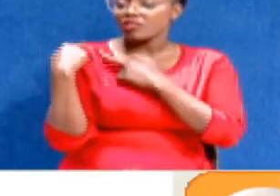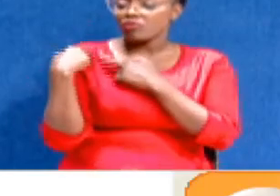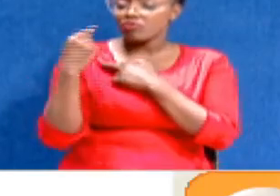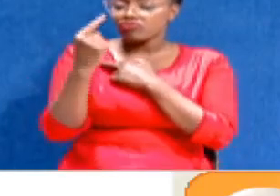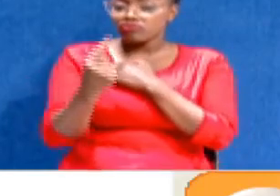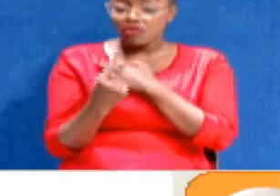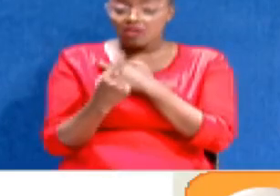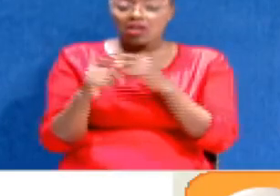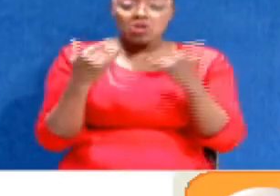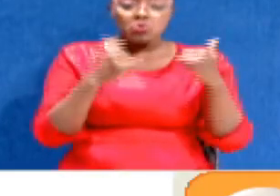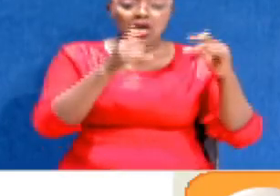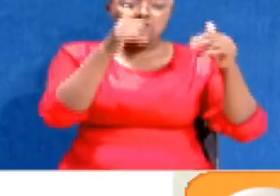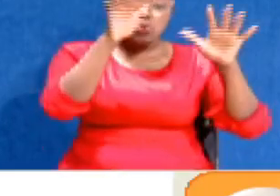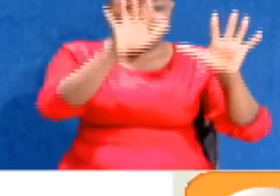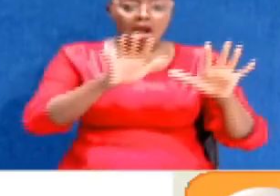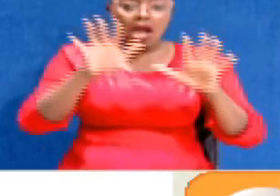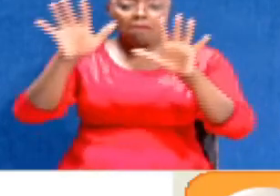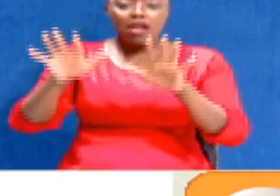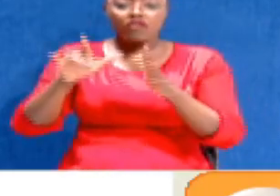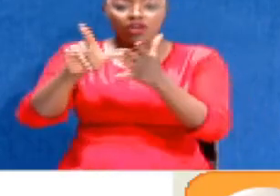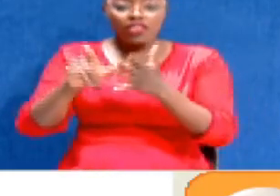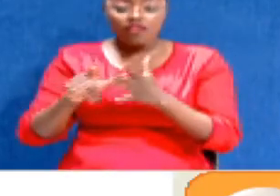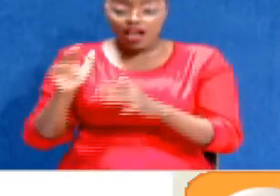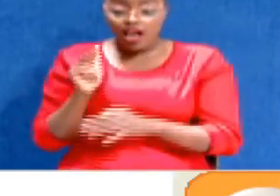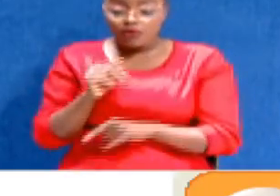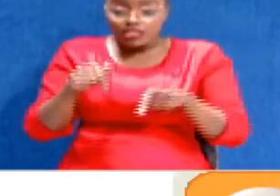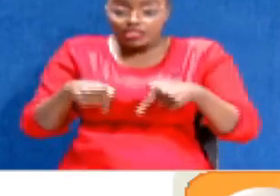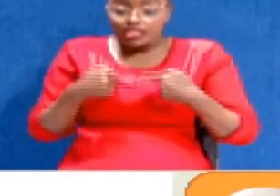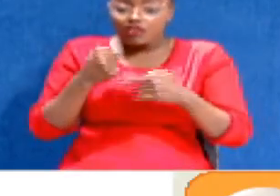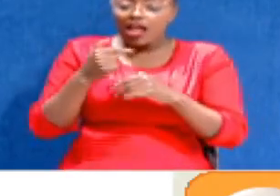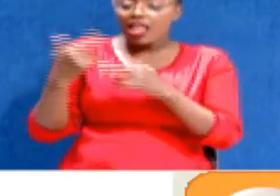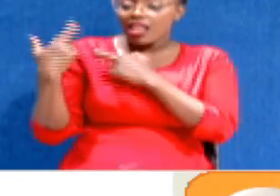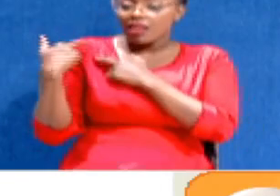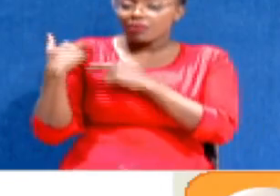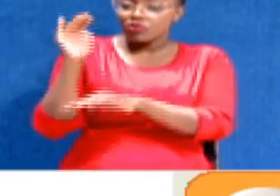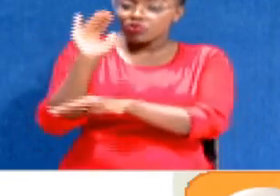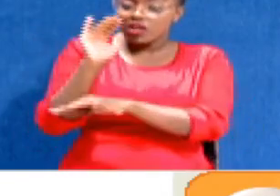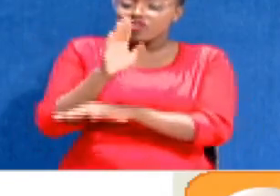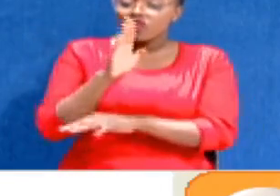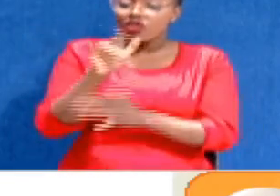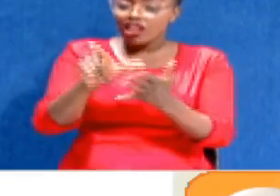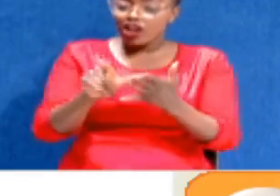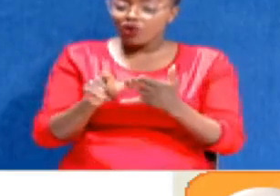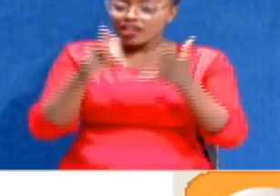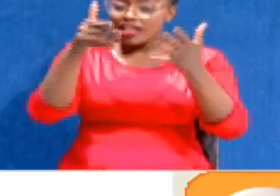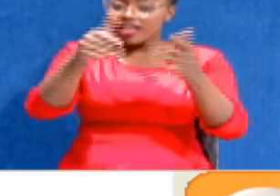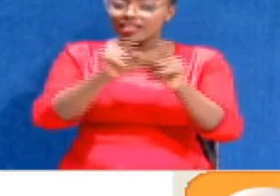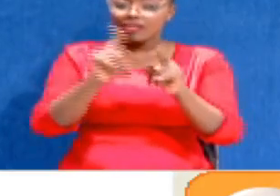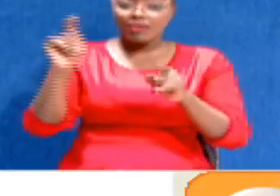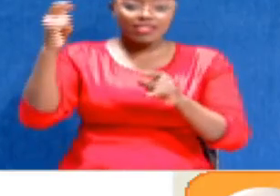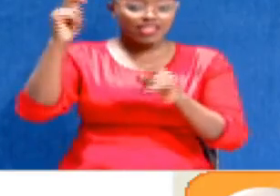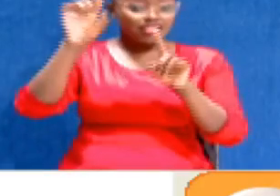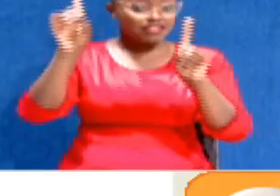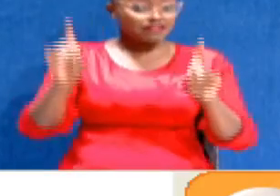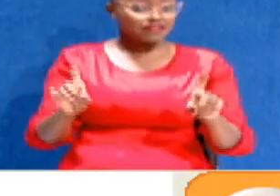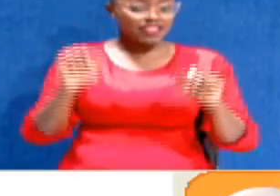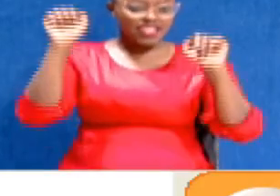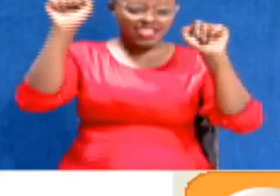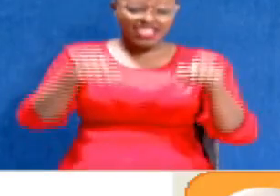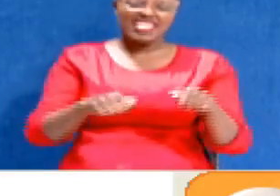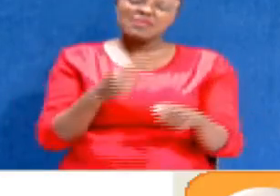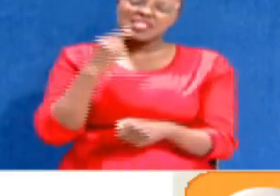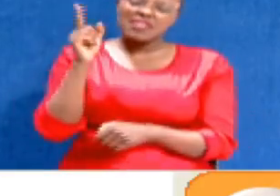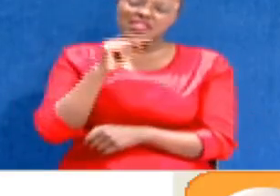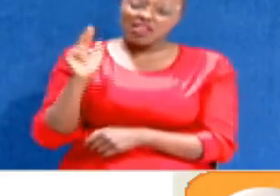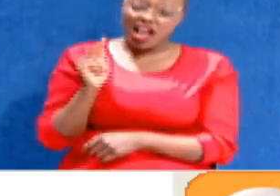came hawking the loans here? Are we not the ones asking for the loans here as Kenya? Yes, I